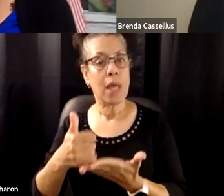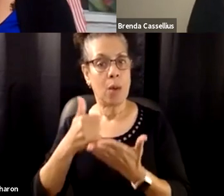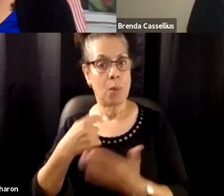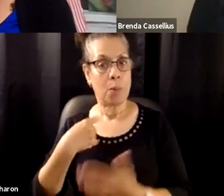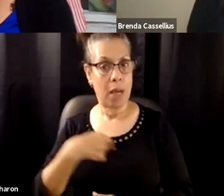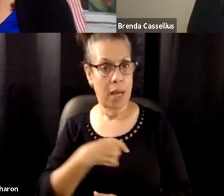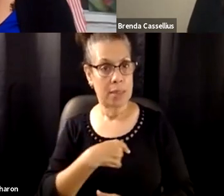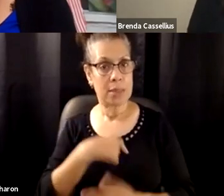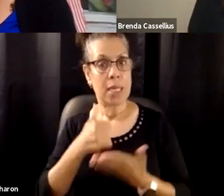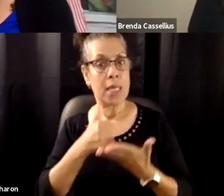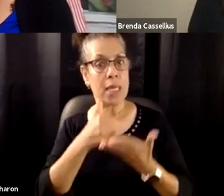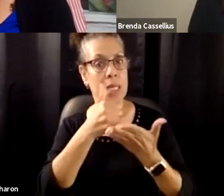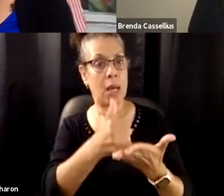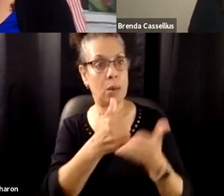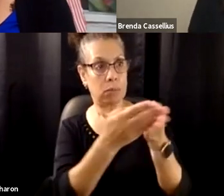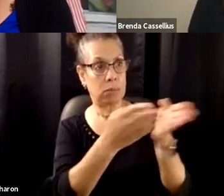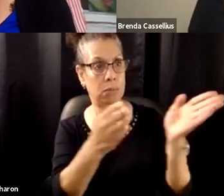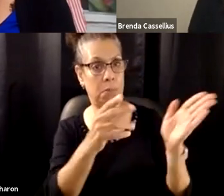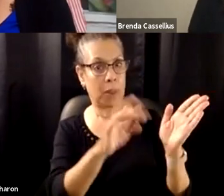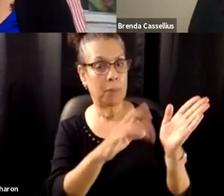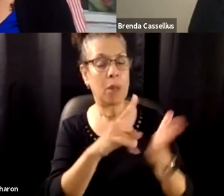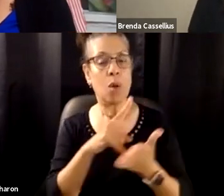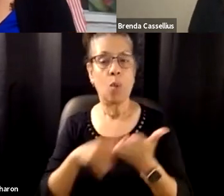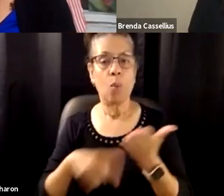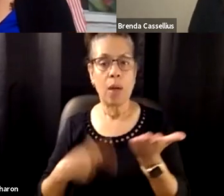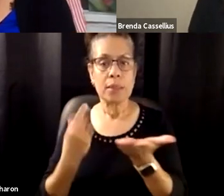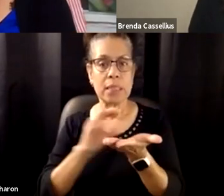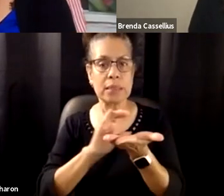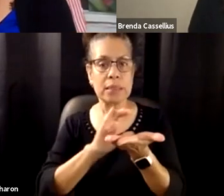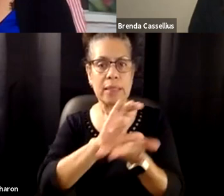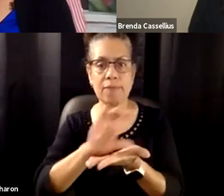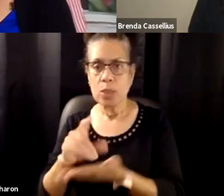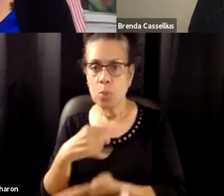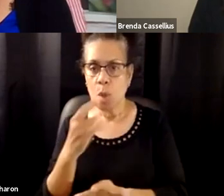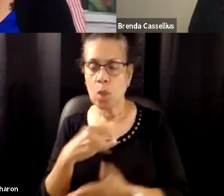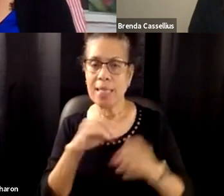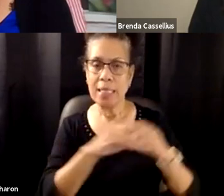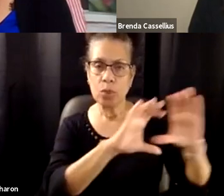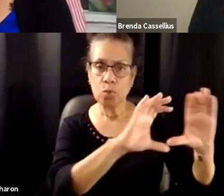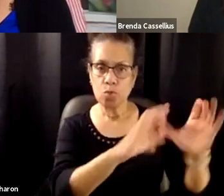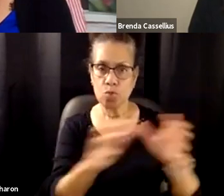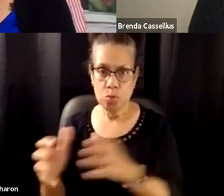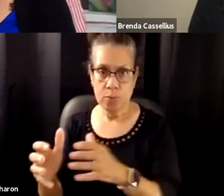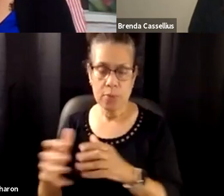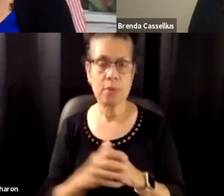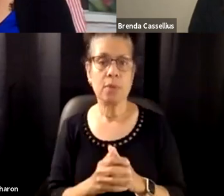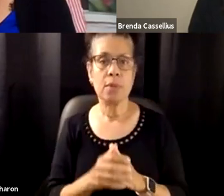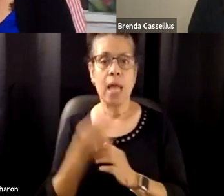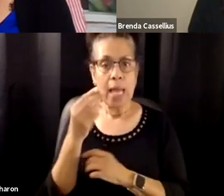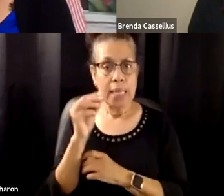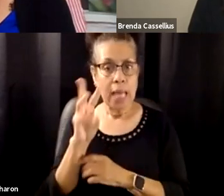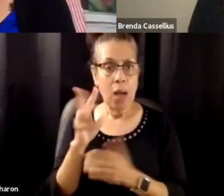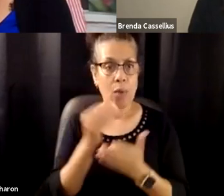also the public to understand generally what investments look like in particular buckets and how they are being